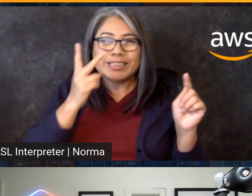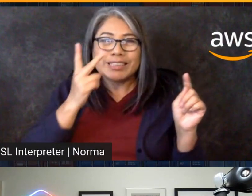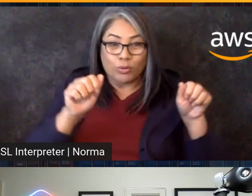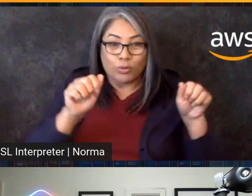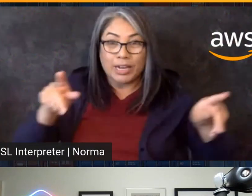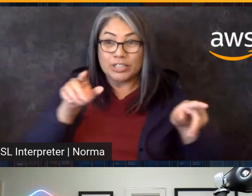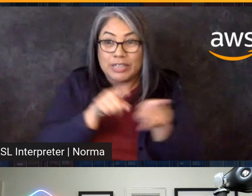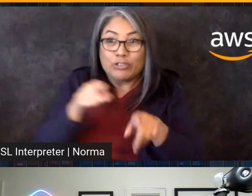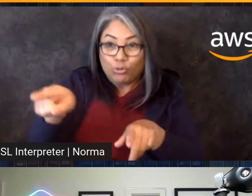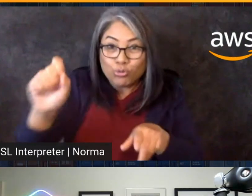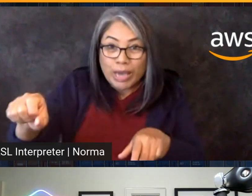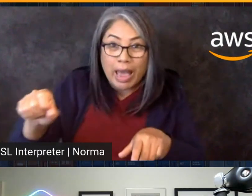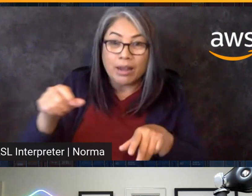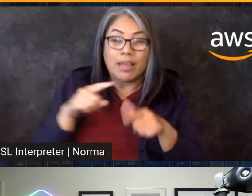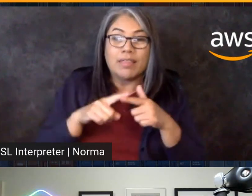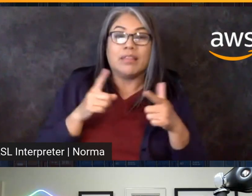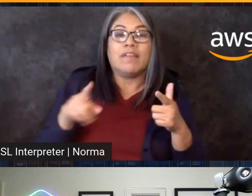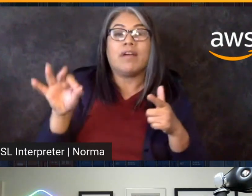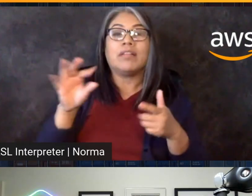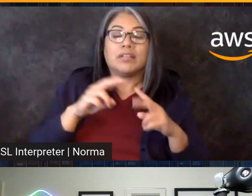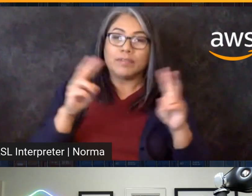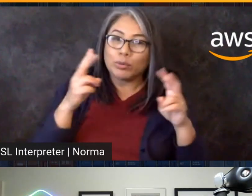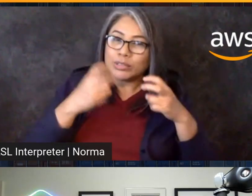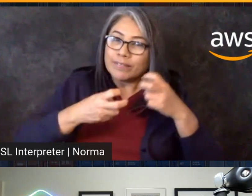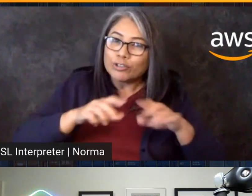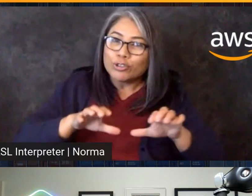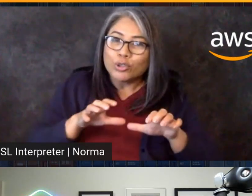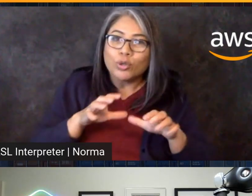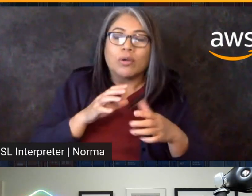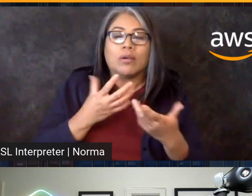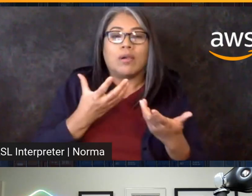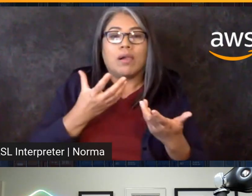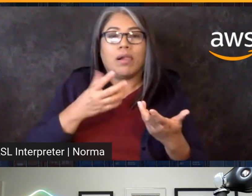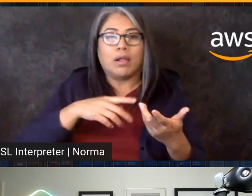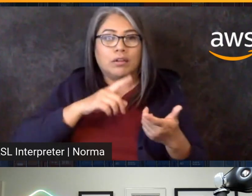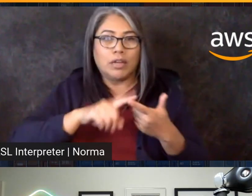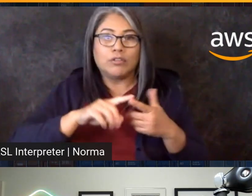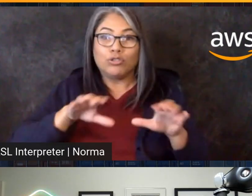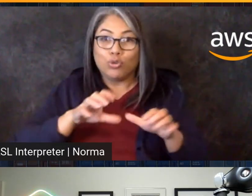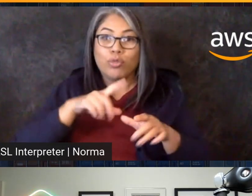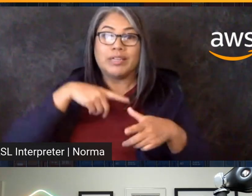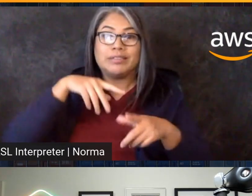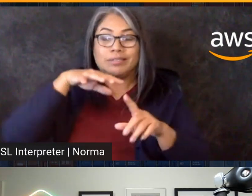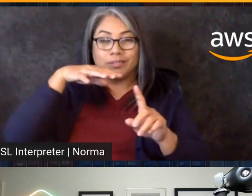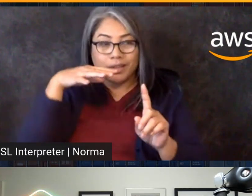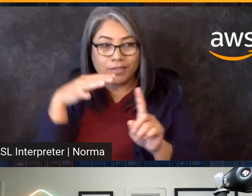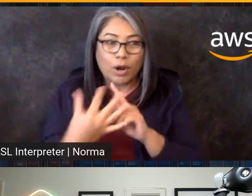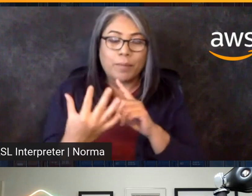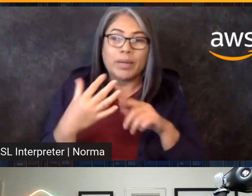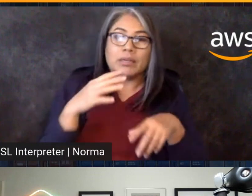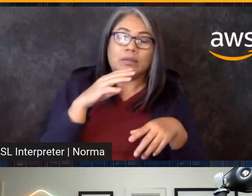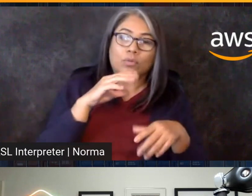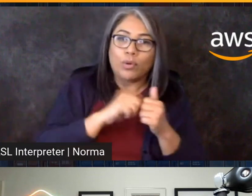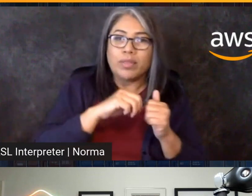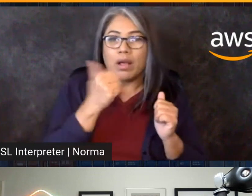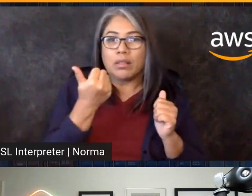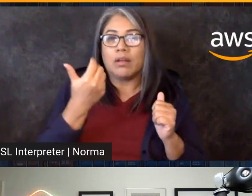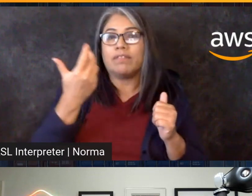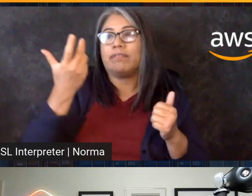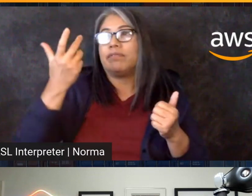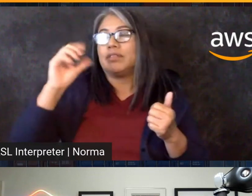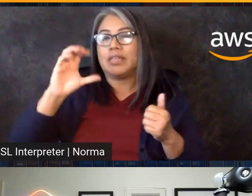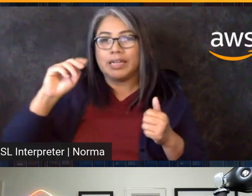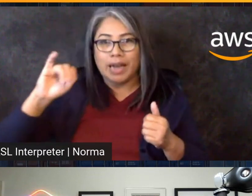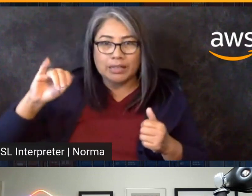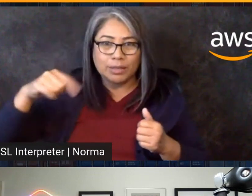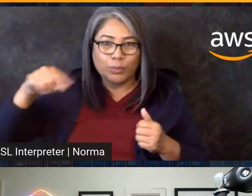And they find that it's very difficult to do in a Kubernetes environment in general with a lot of the other CNIs that we see out there. So with